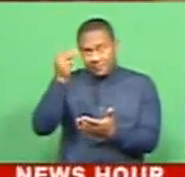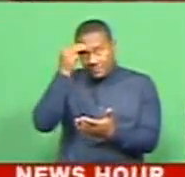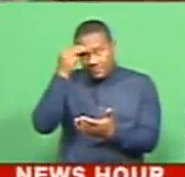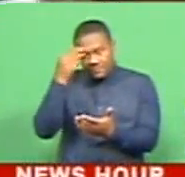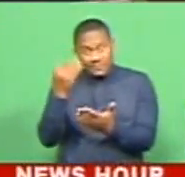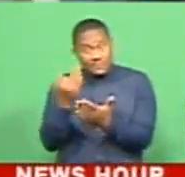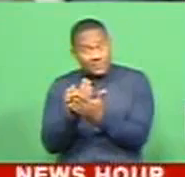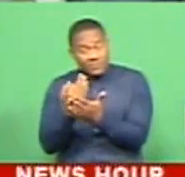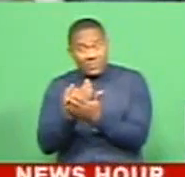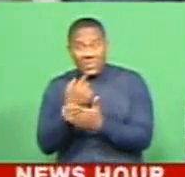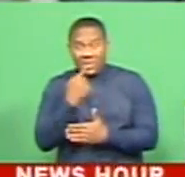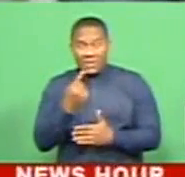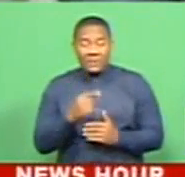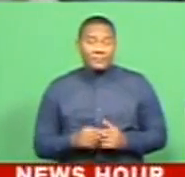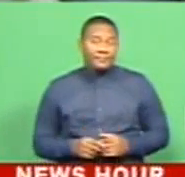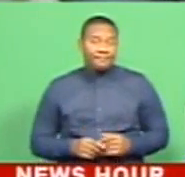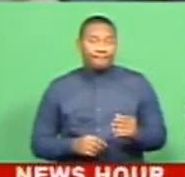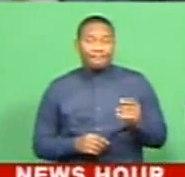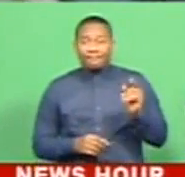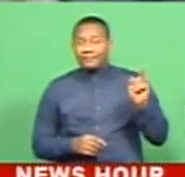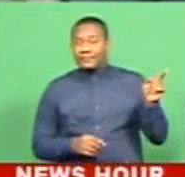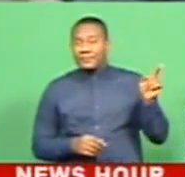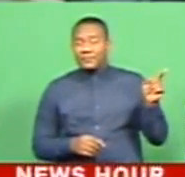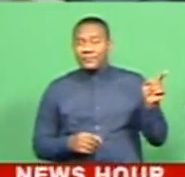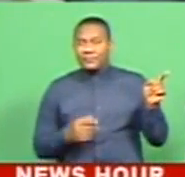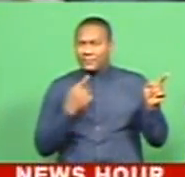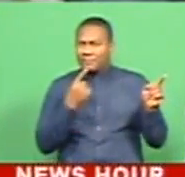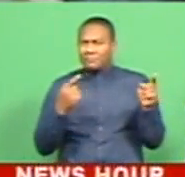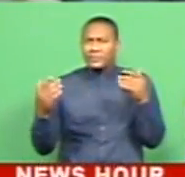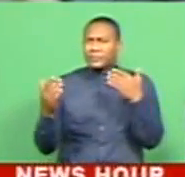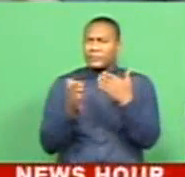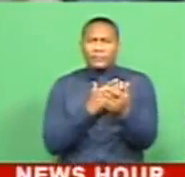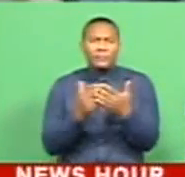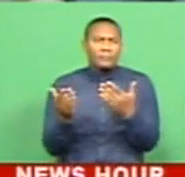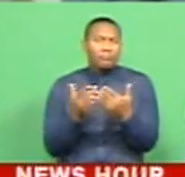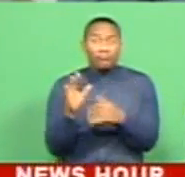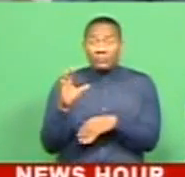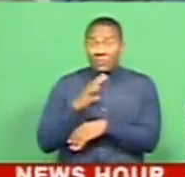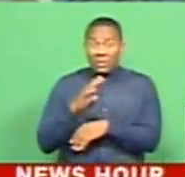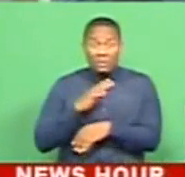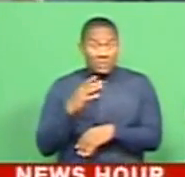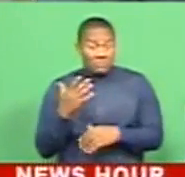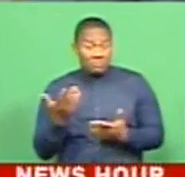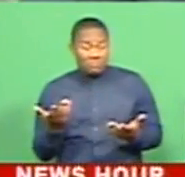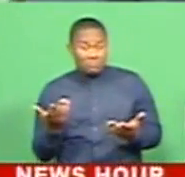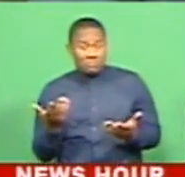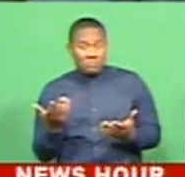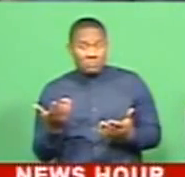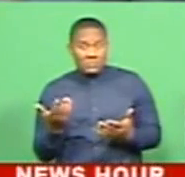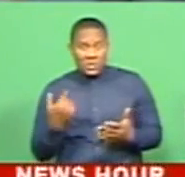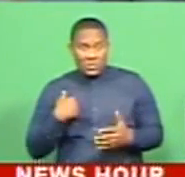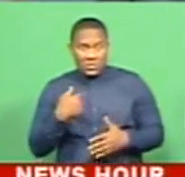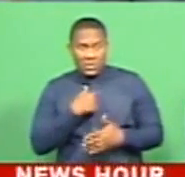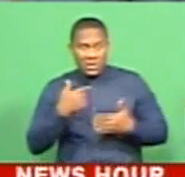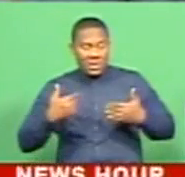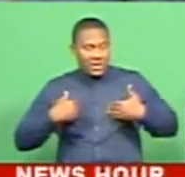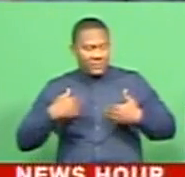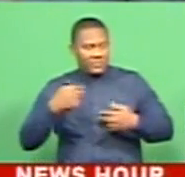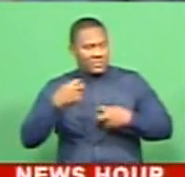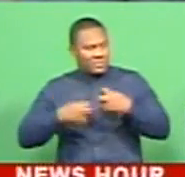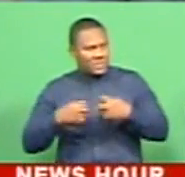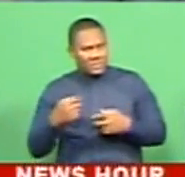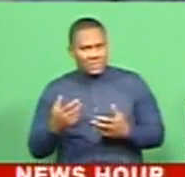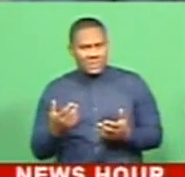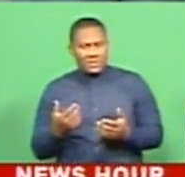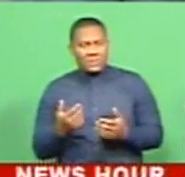this development. It has still gone up, whether you express it in nominal or in real terms. The problem we have is that this government inherited a